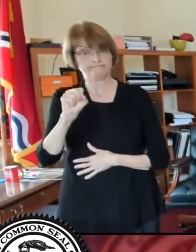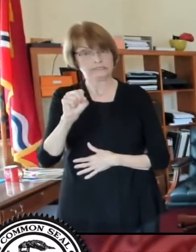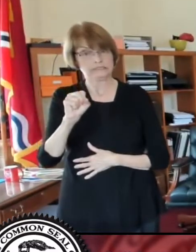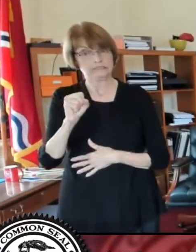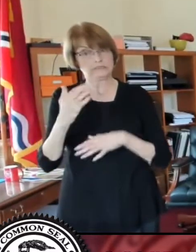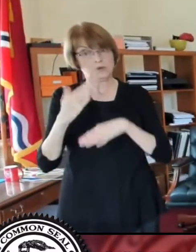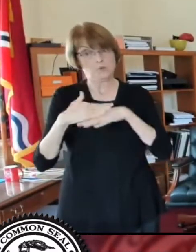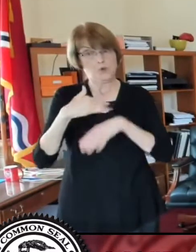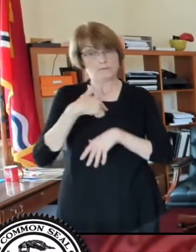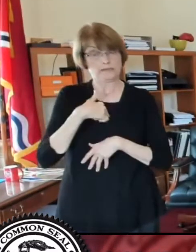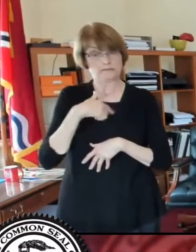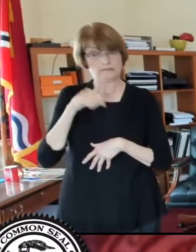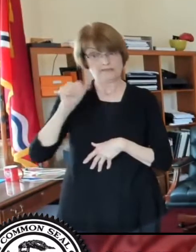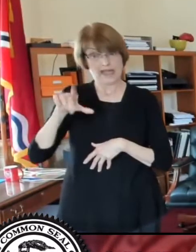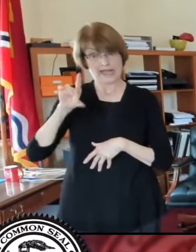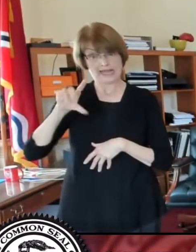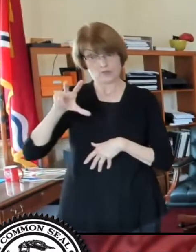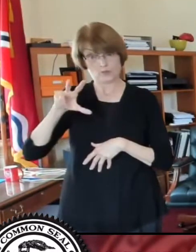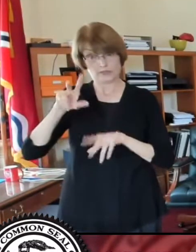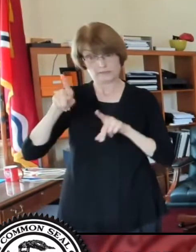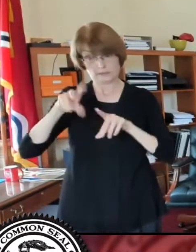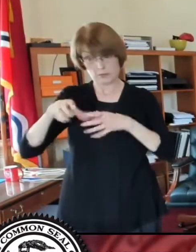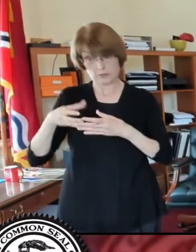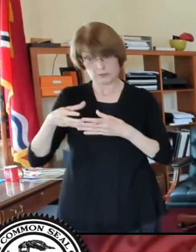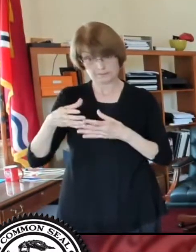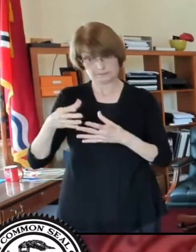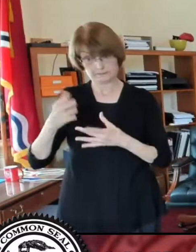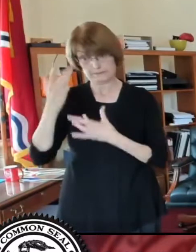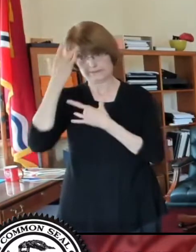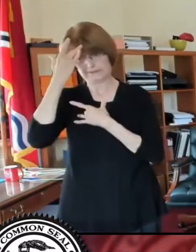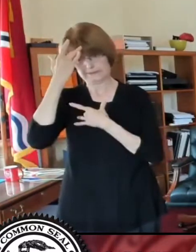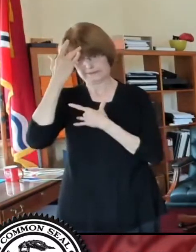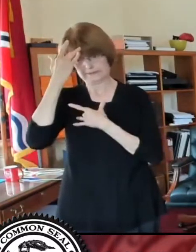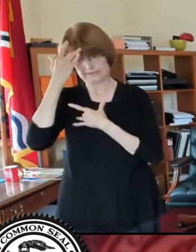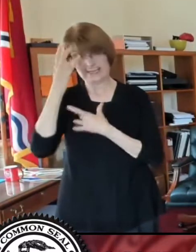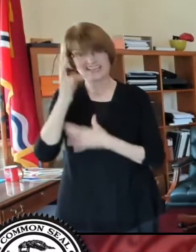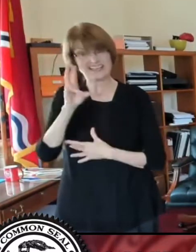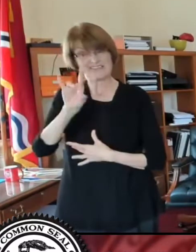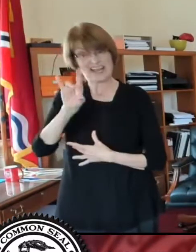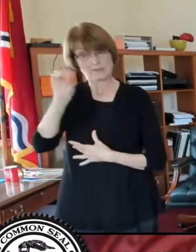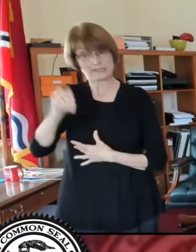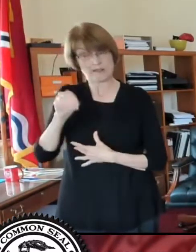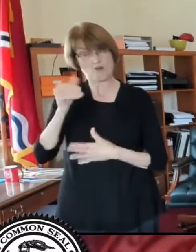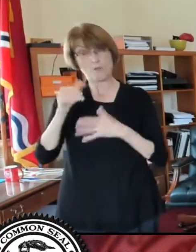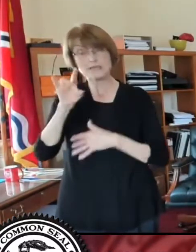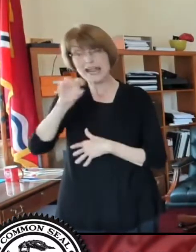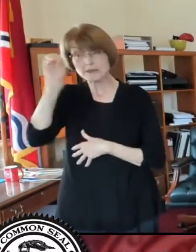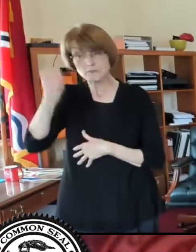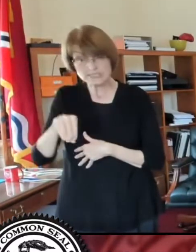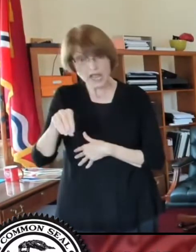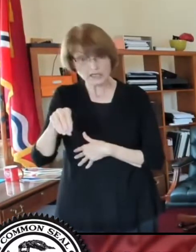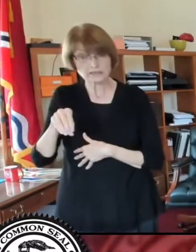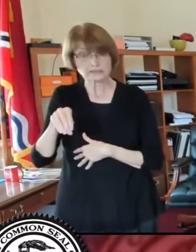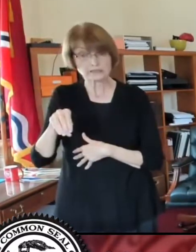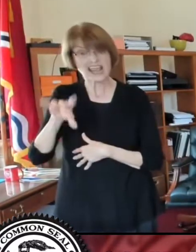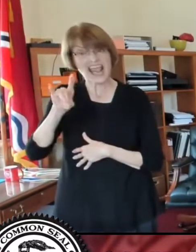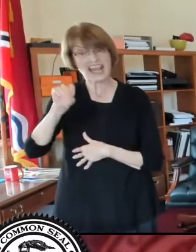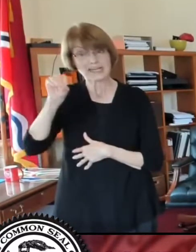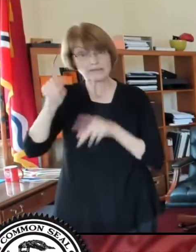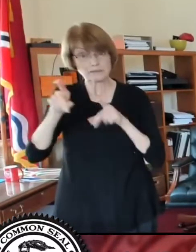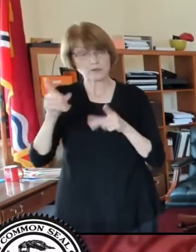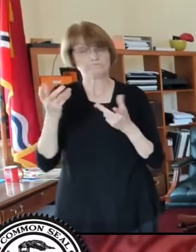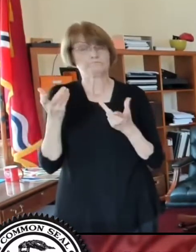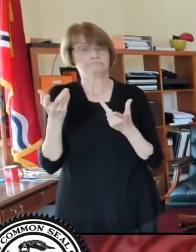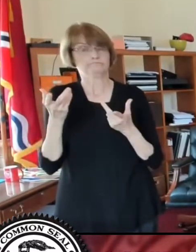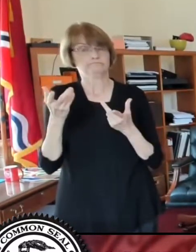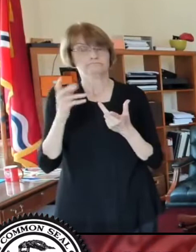of those 83 cases, 78%, so almost 80, of those 83 cases were